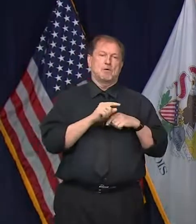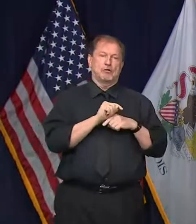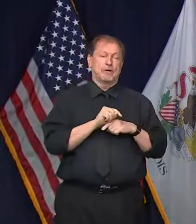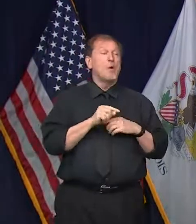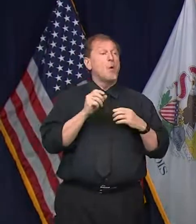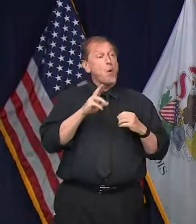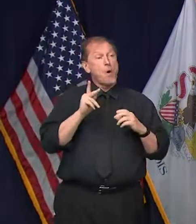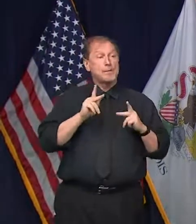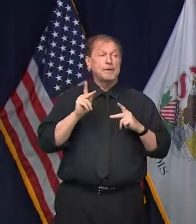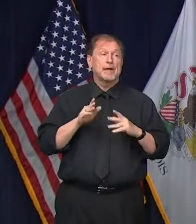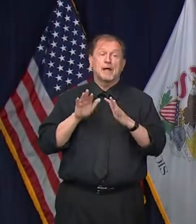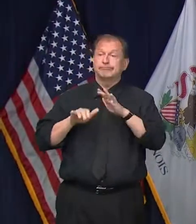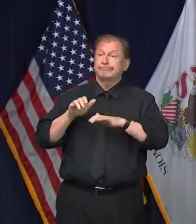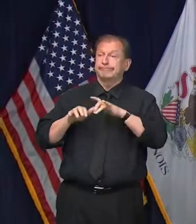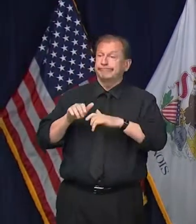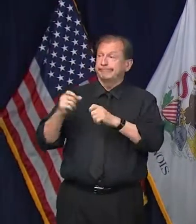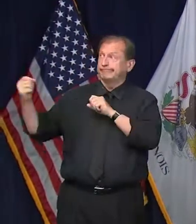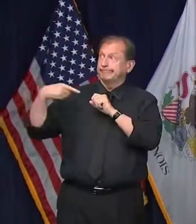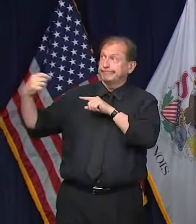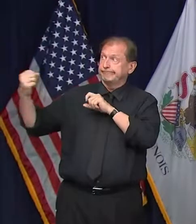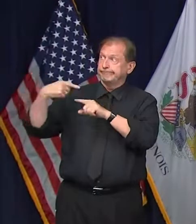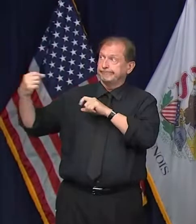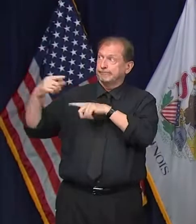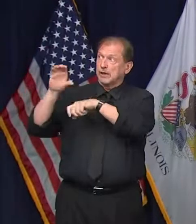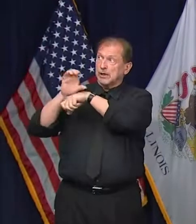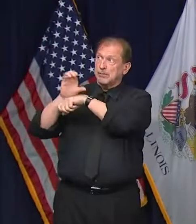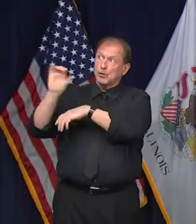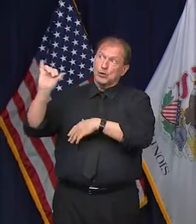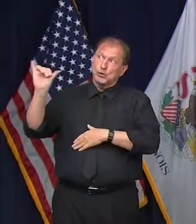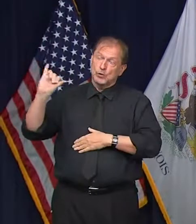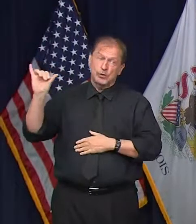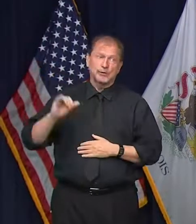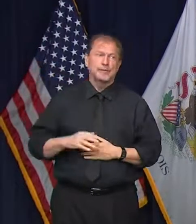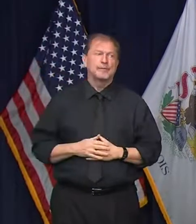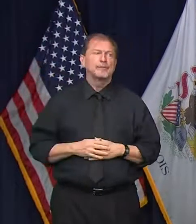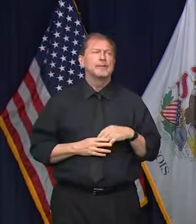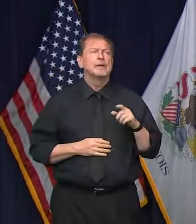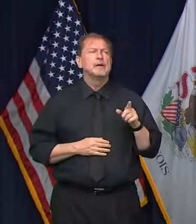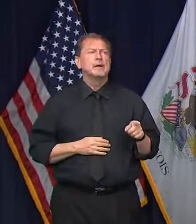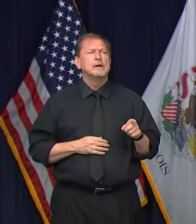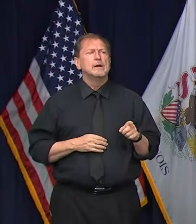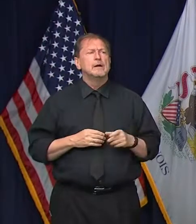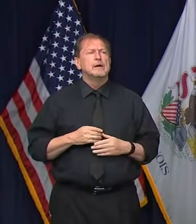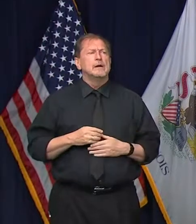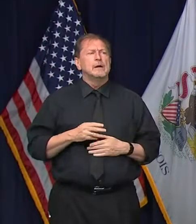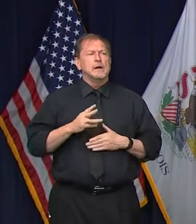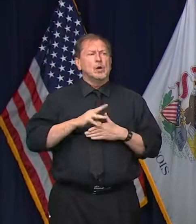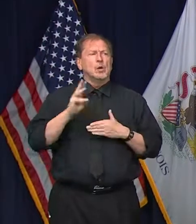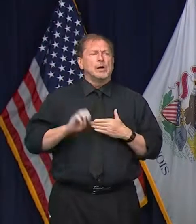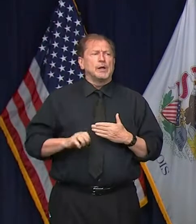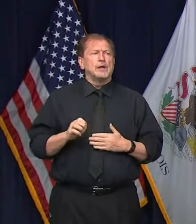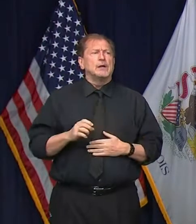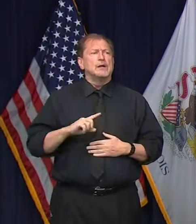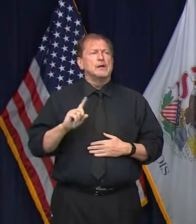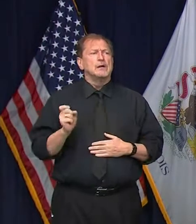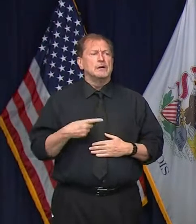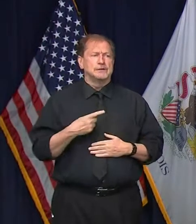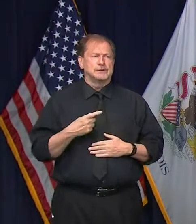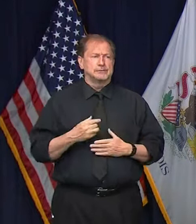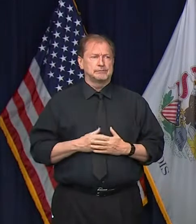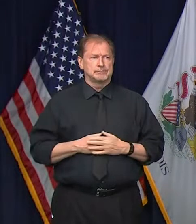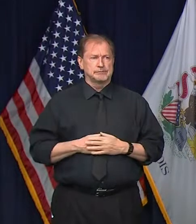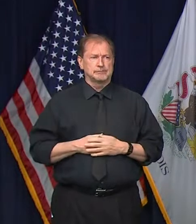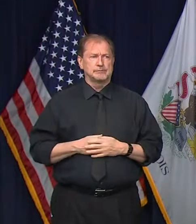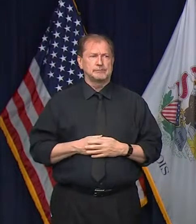bot. Over the weekend, first of all, so many people were out and about. My colleague Sarah Schulte